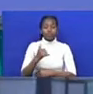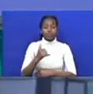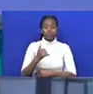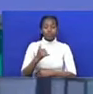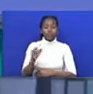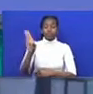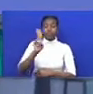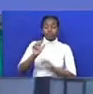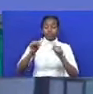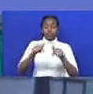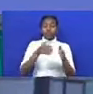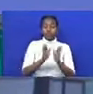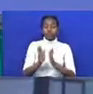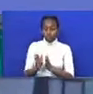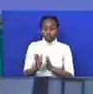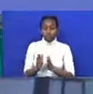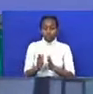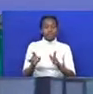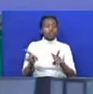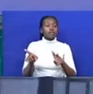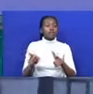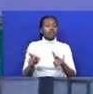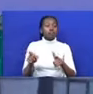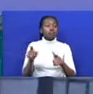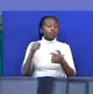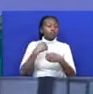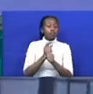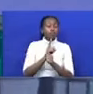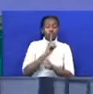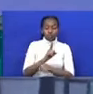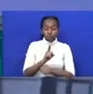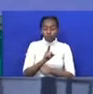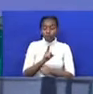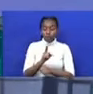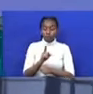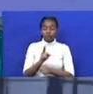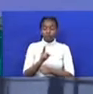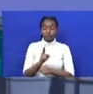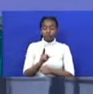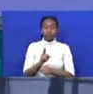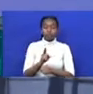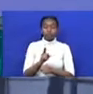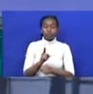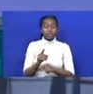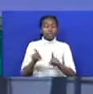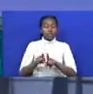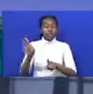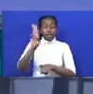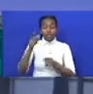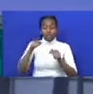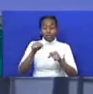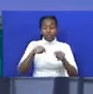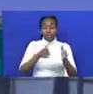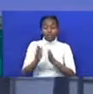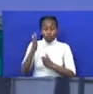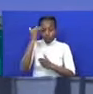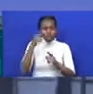take advantage of this moment. One, because I have your attention.